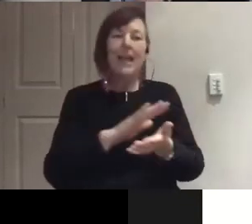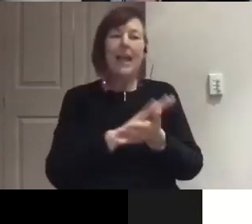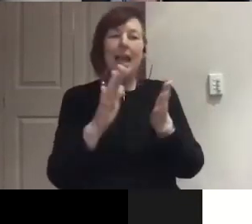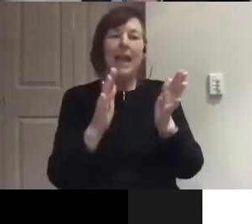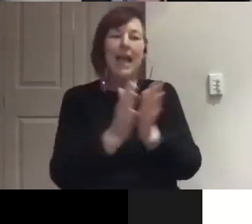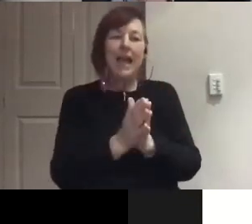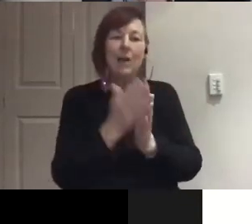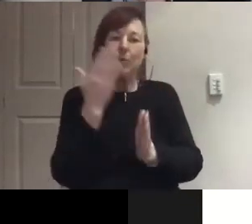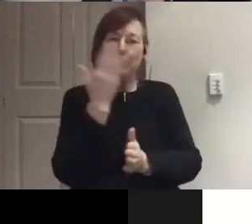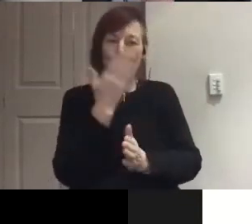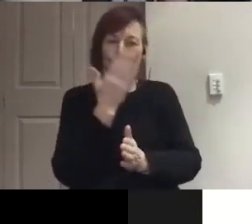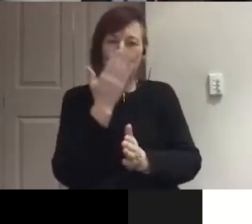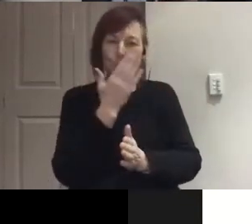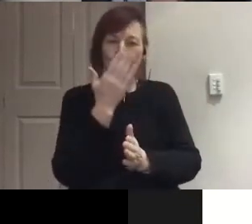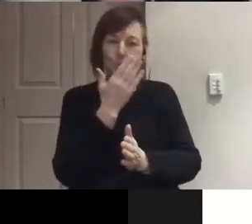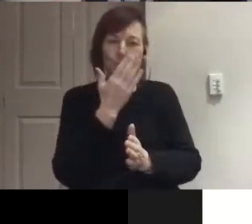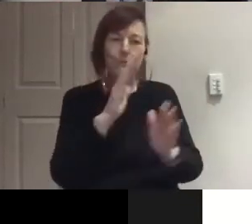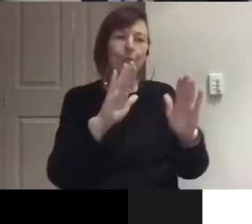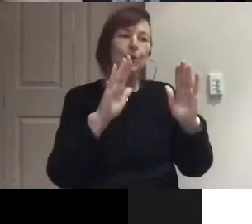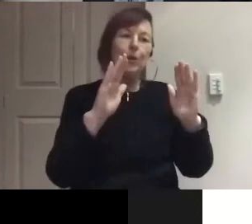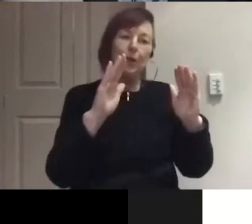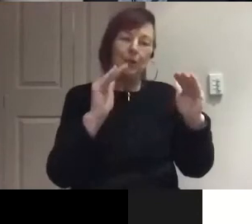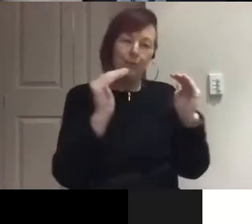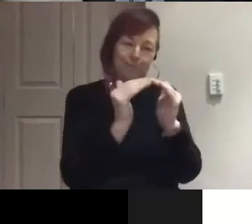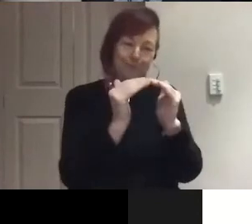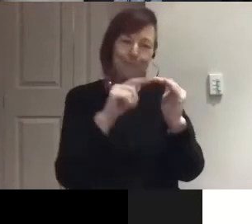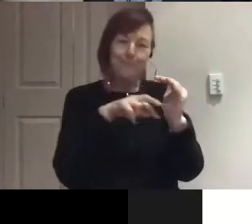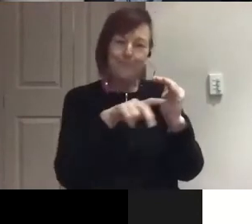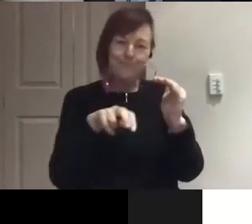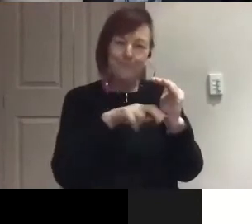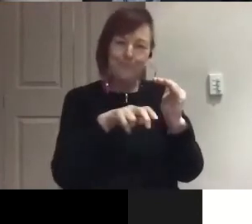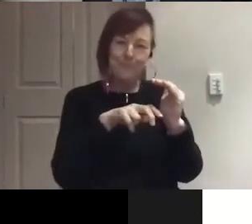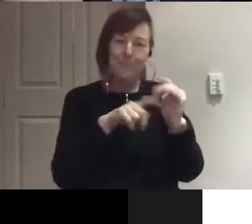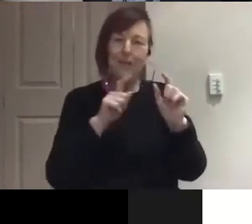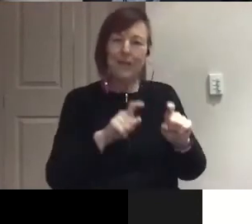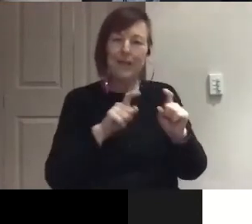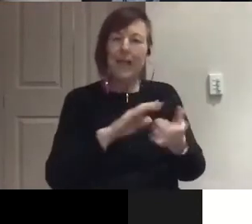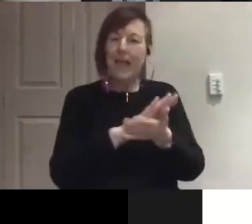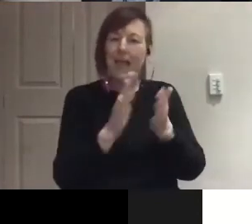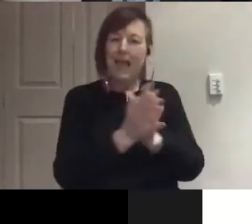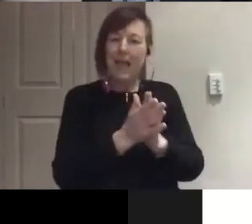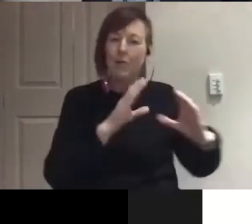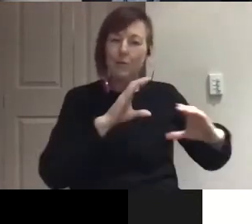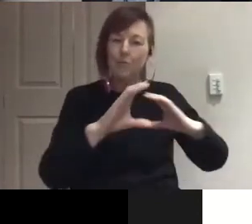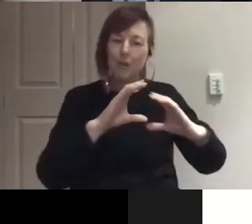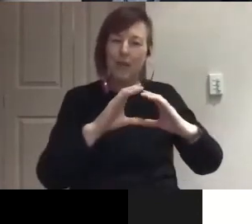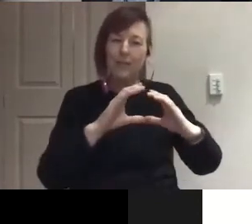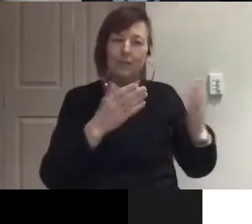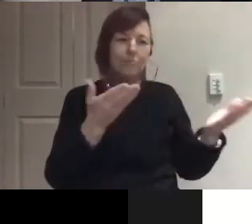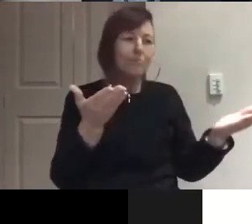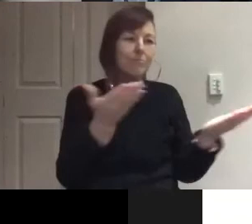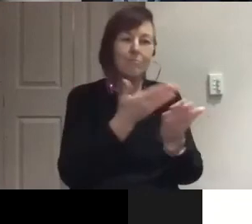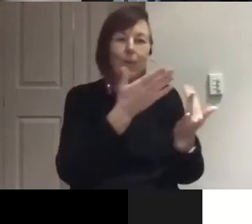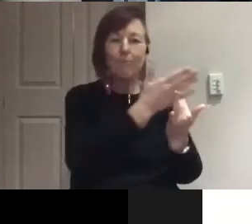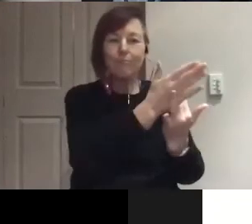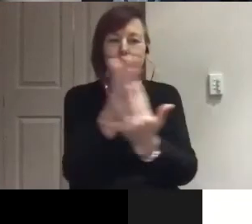stay orders communicating to non-English speaking families in the community? There is a dedicated group of